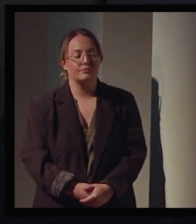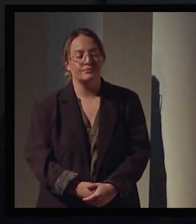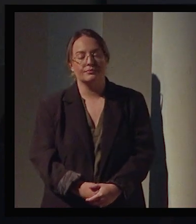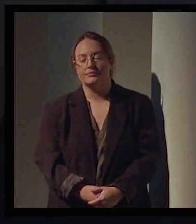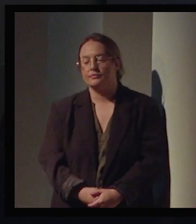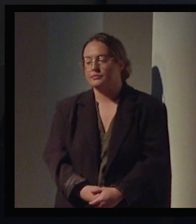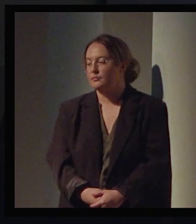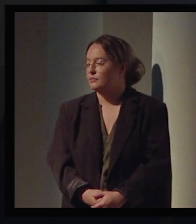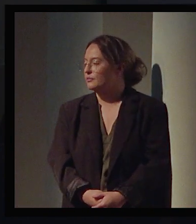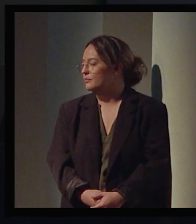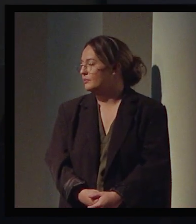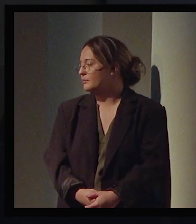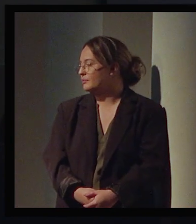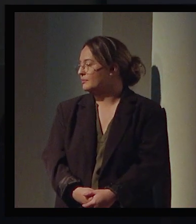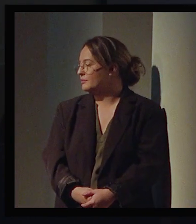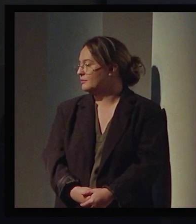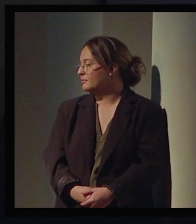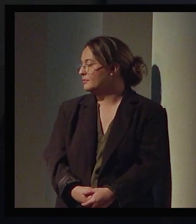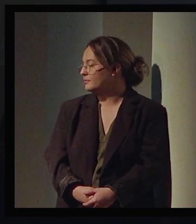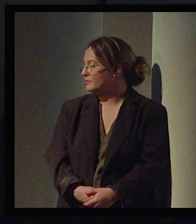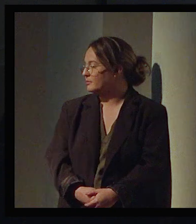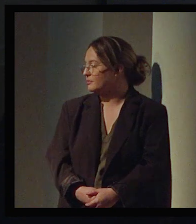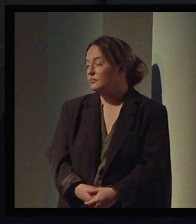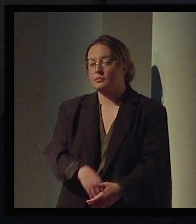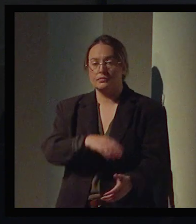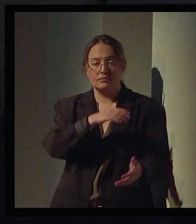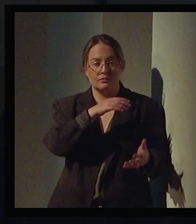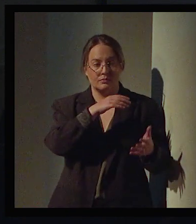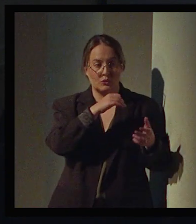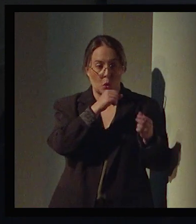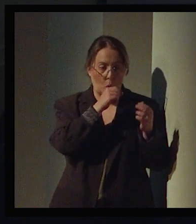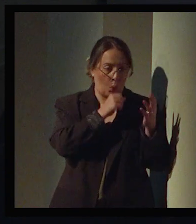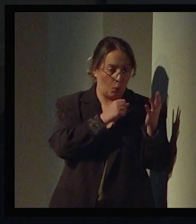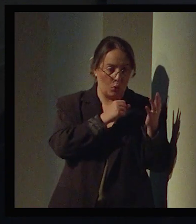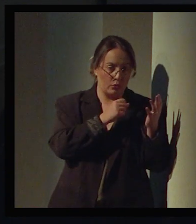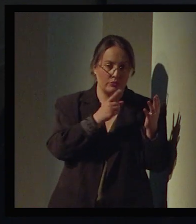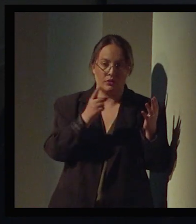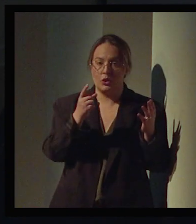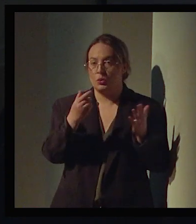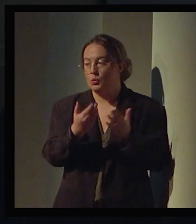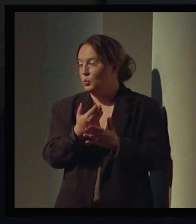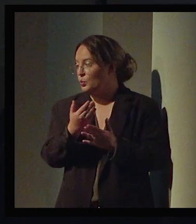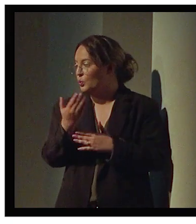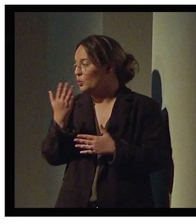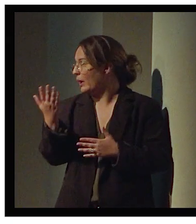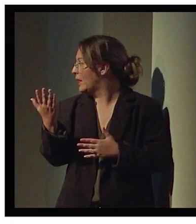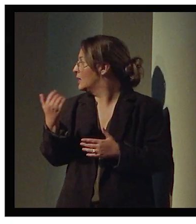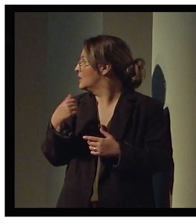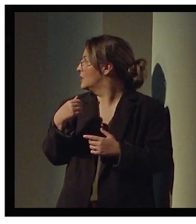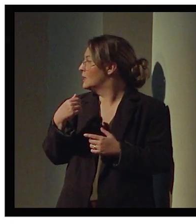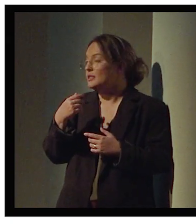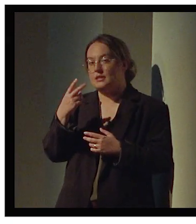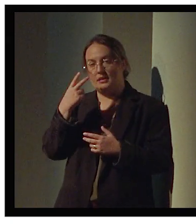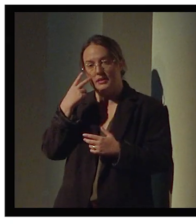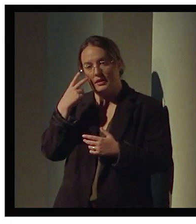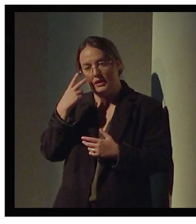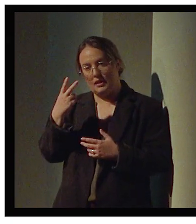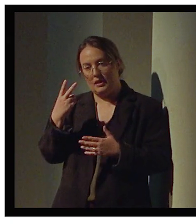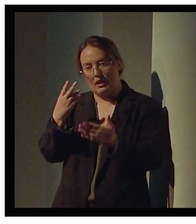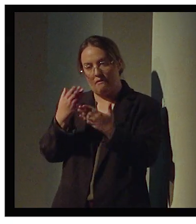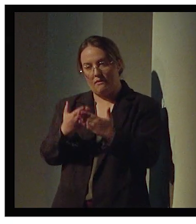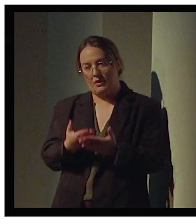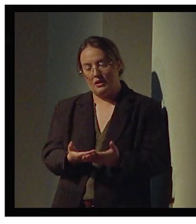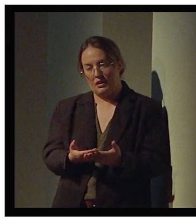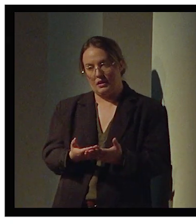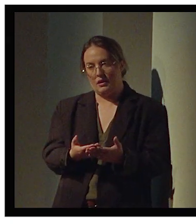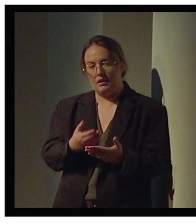So the contrast between old and new ways of envisioning the world in paint is evident when you look at Bouguereau's and Morisot's